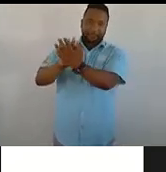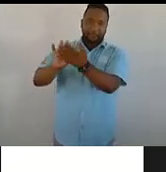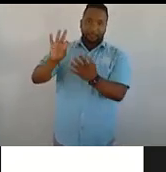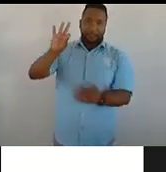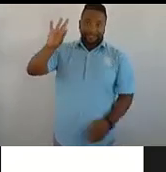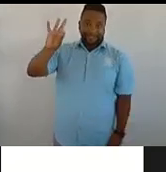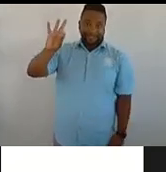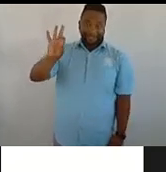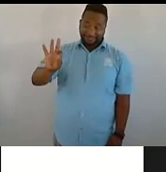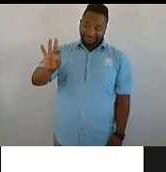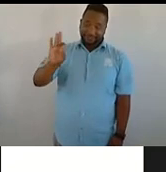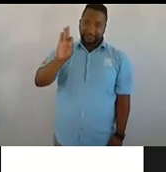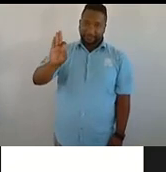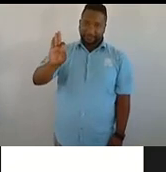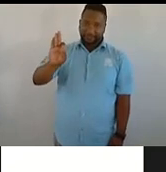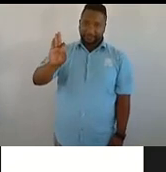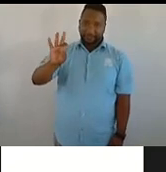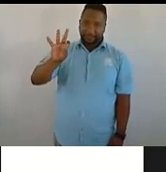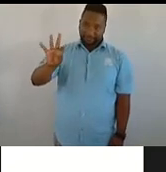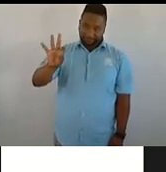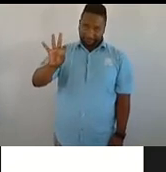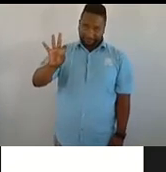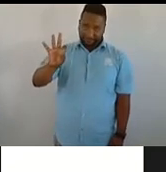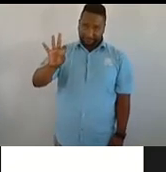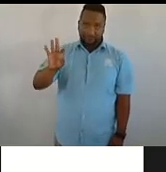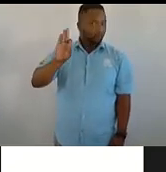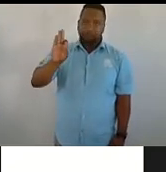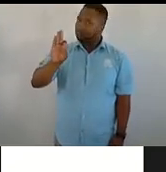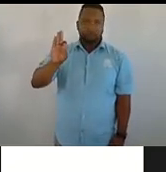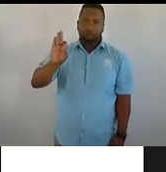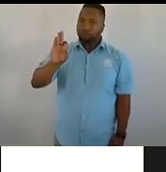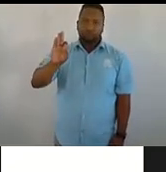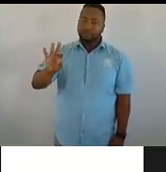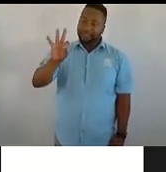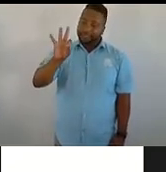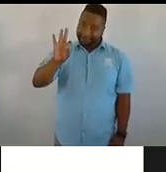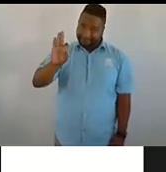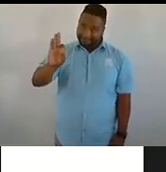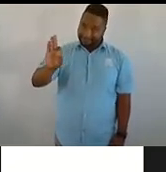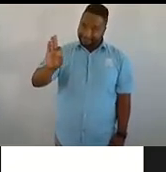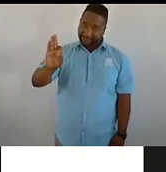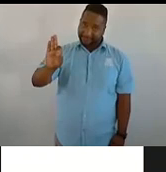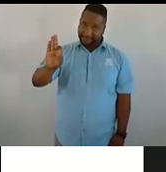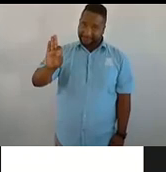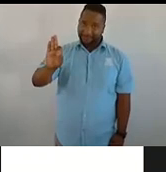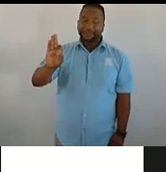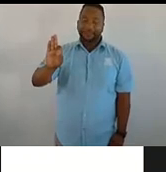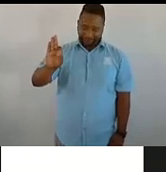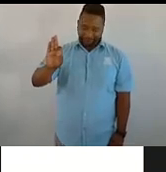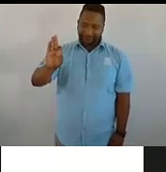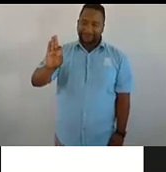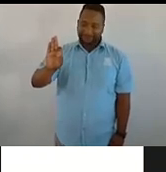person. With the F, make sure the fingers are closed, are not closed, my